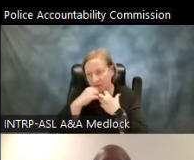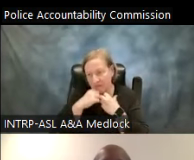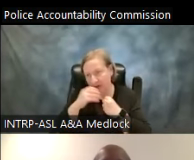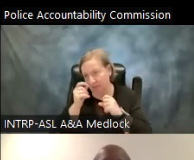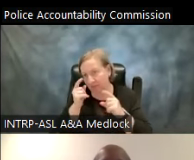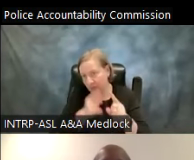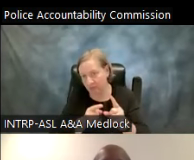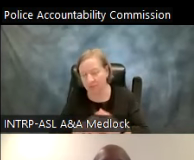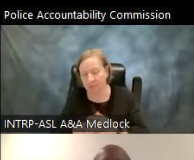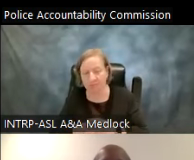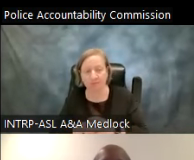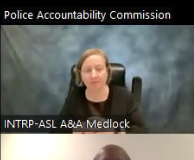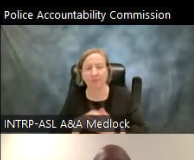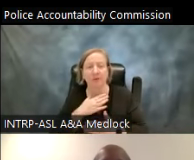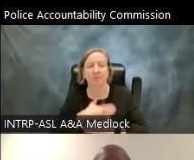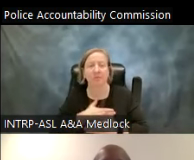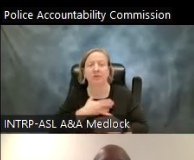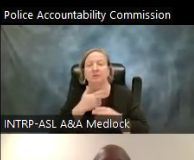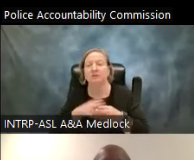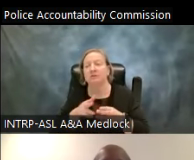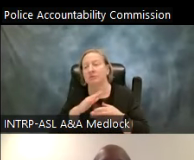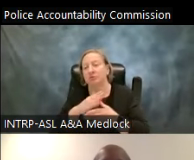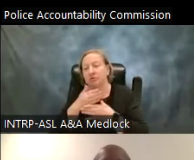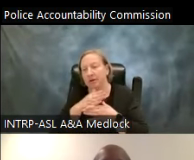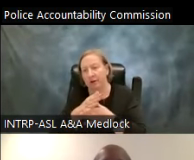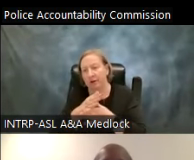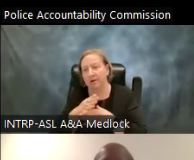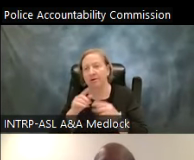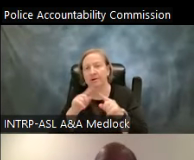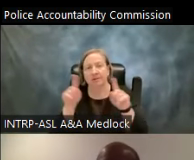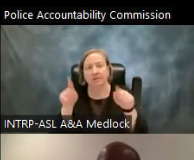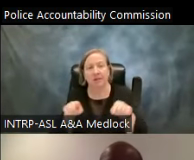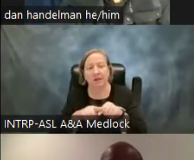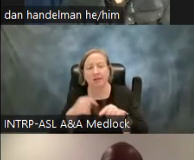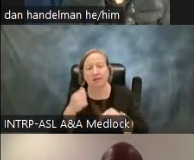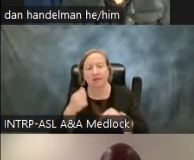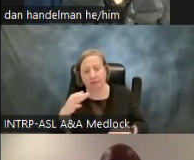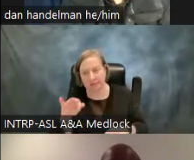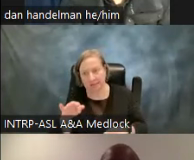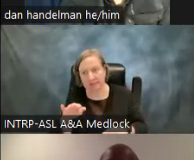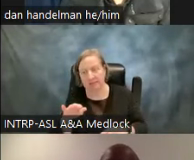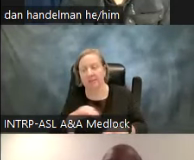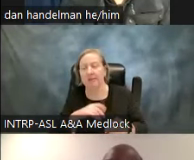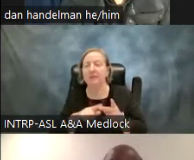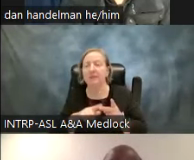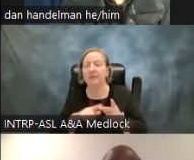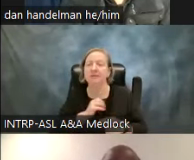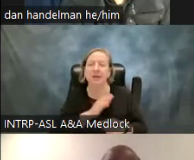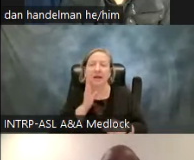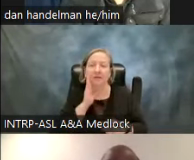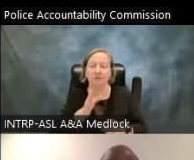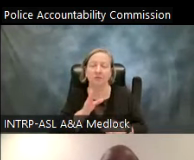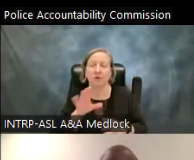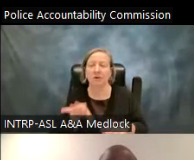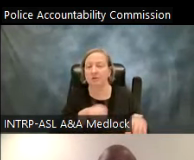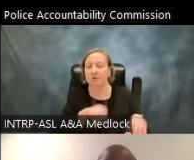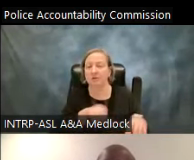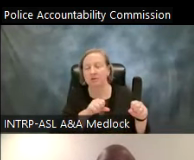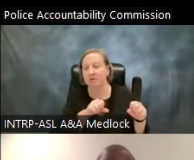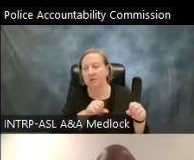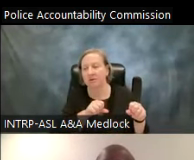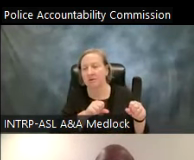goals. Please briefly share slide 19, thank you. Then staff will take over screen